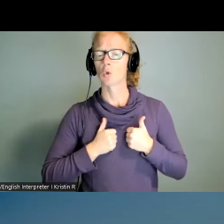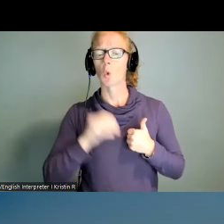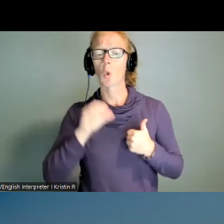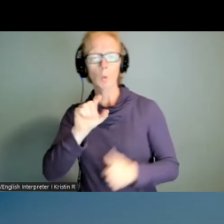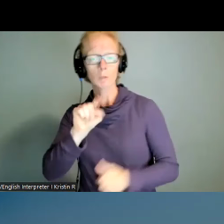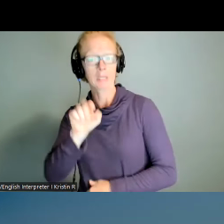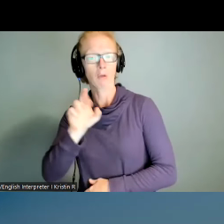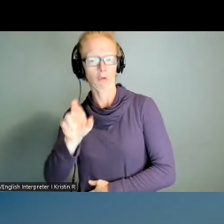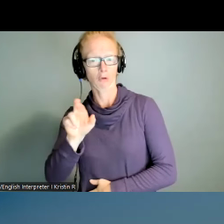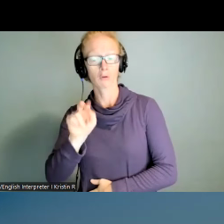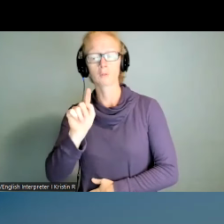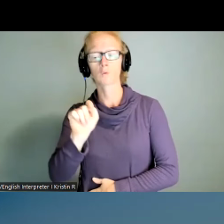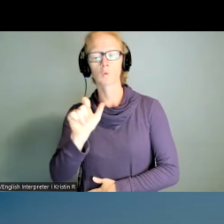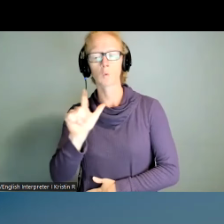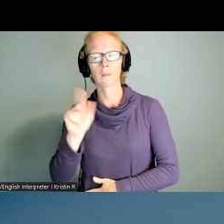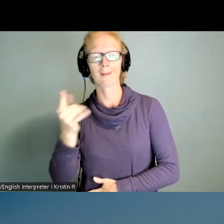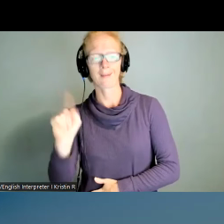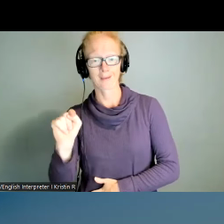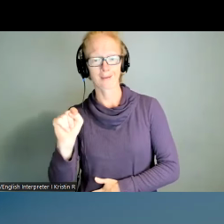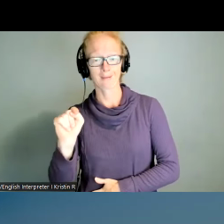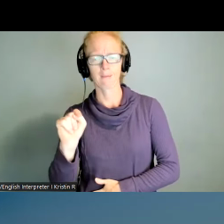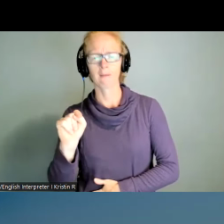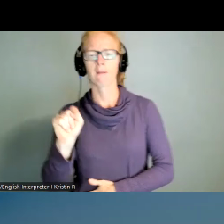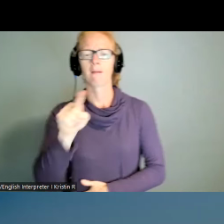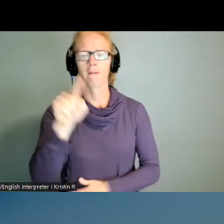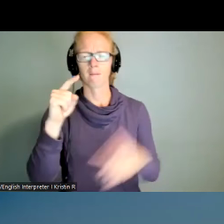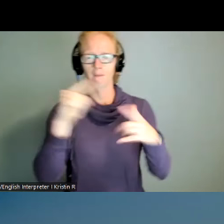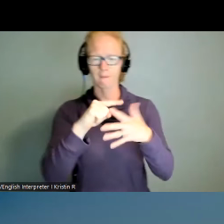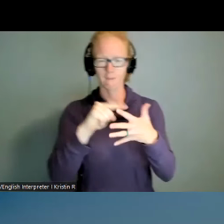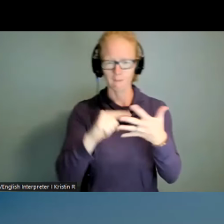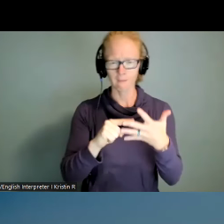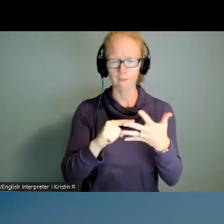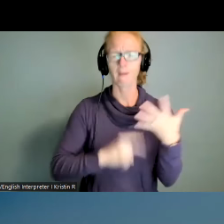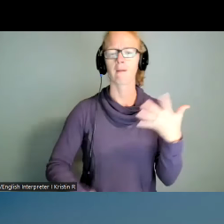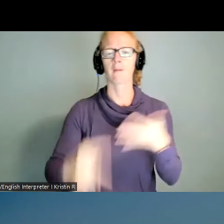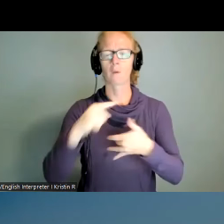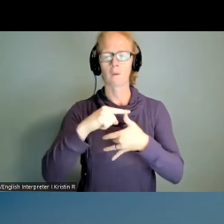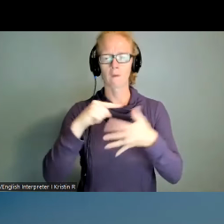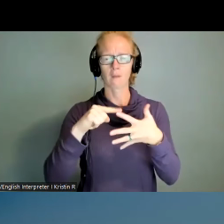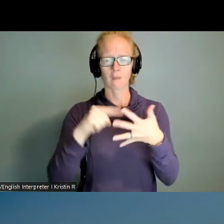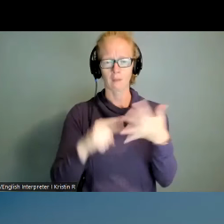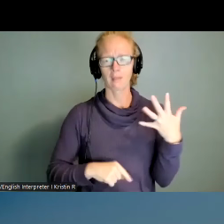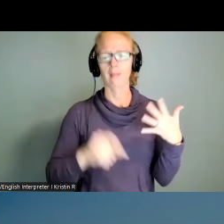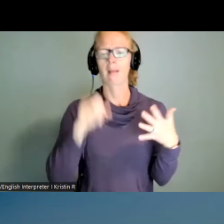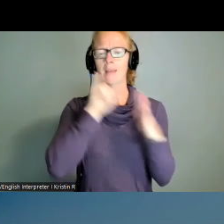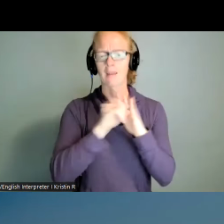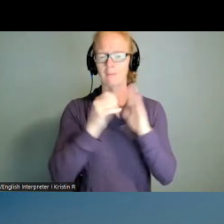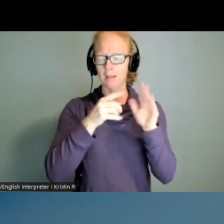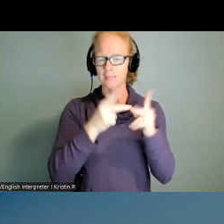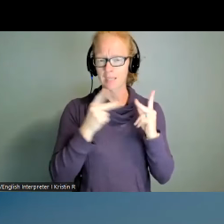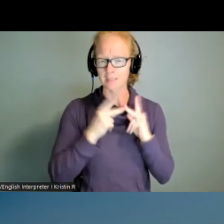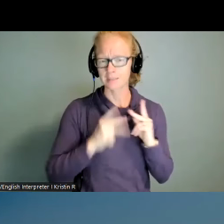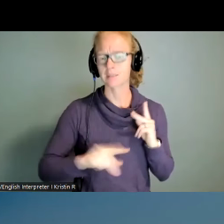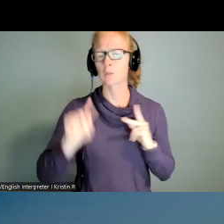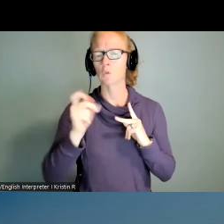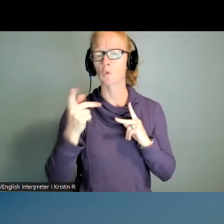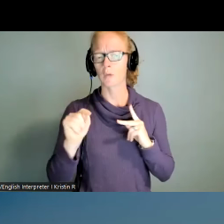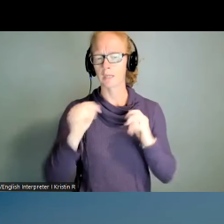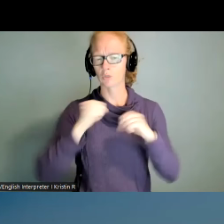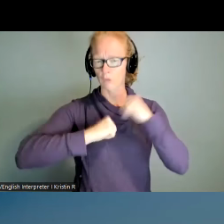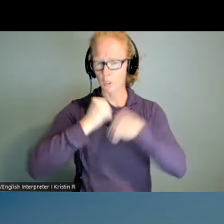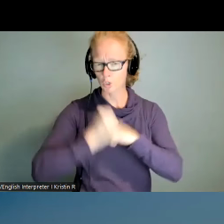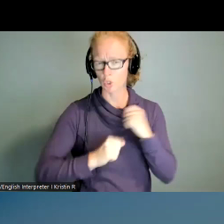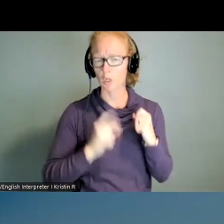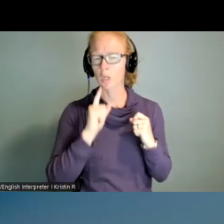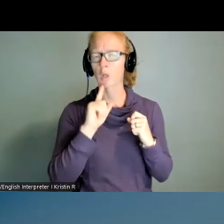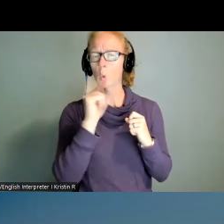identified sites, discuss the toolkit structure, get into the toolbox of resources, and also present some successful case studies from